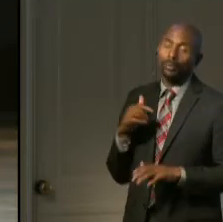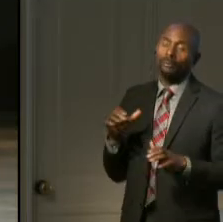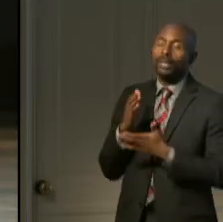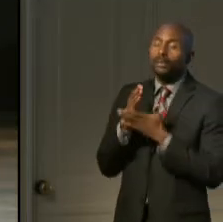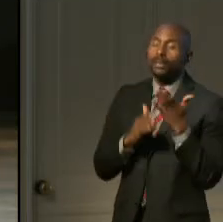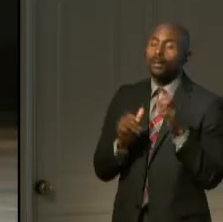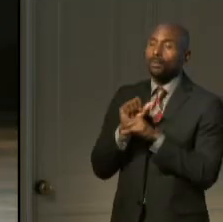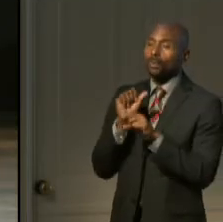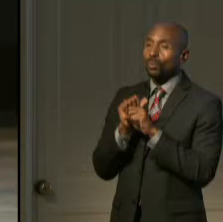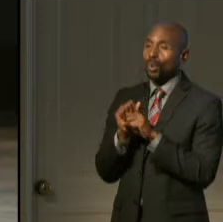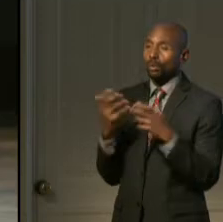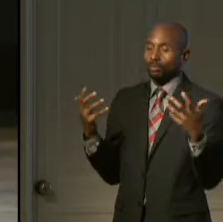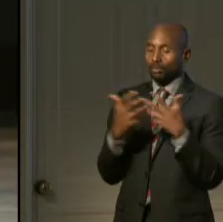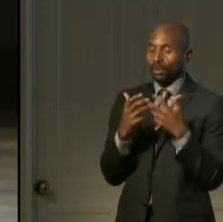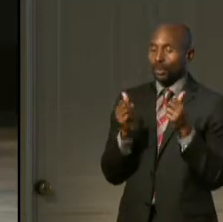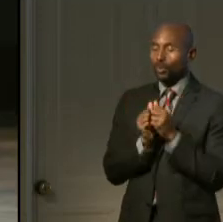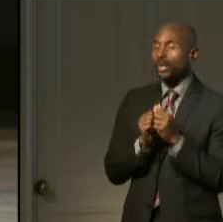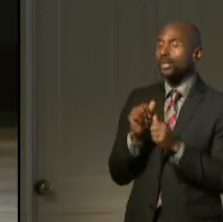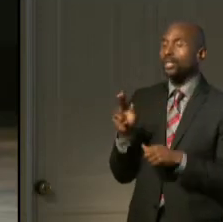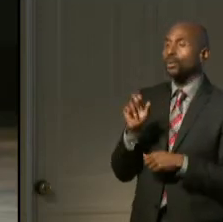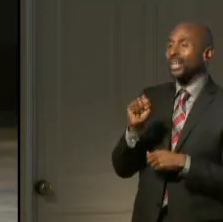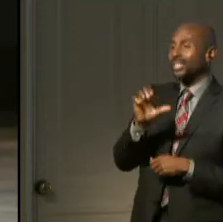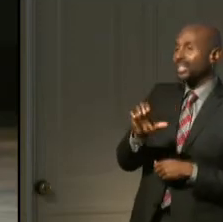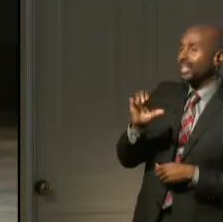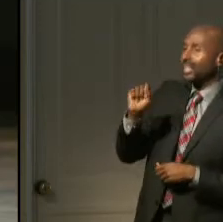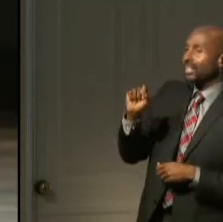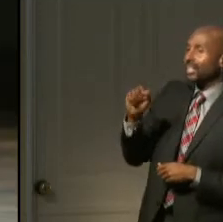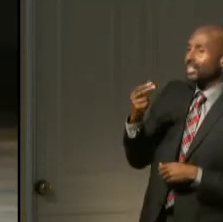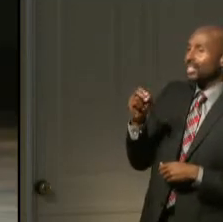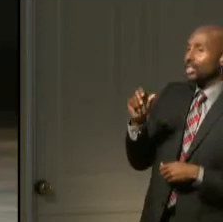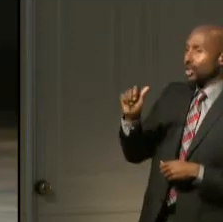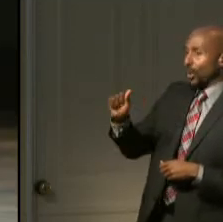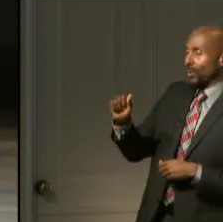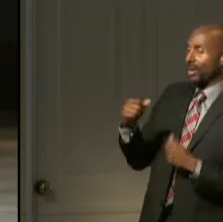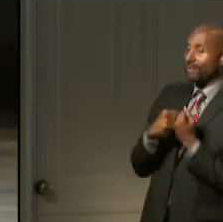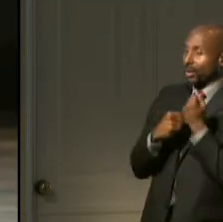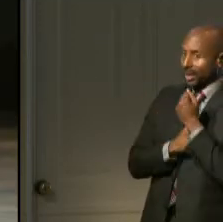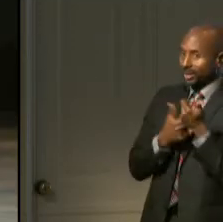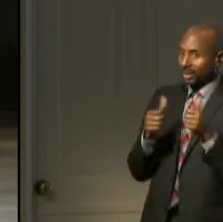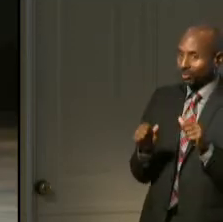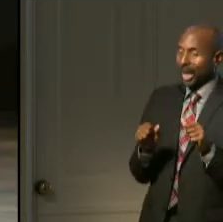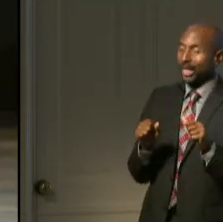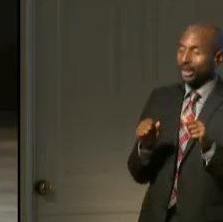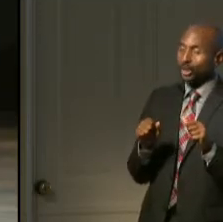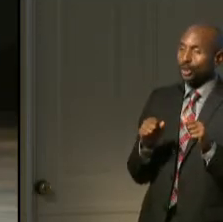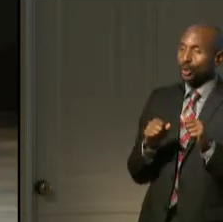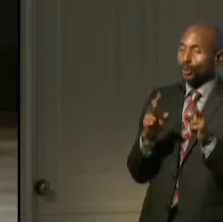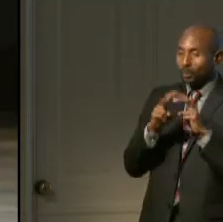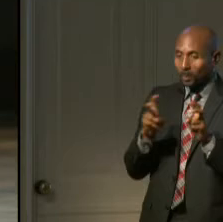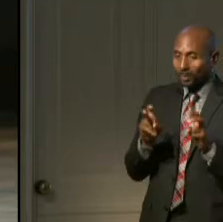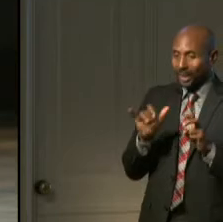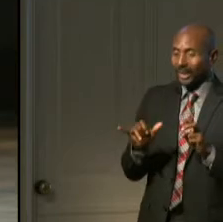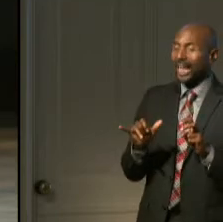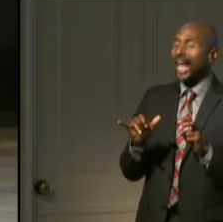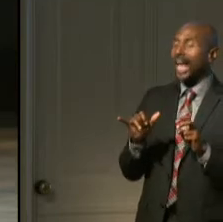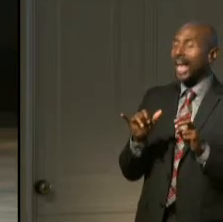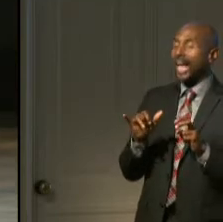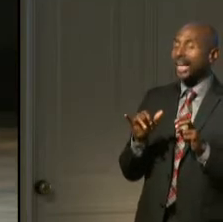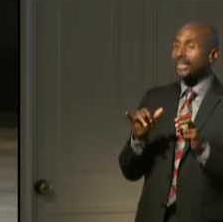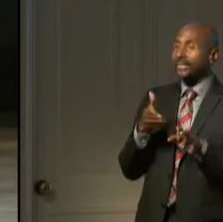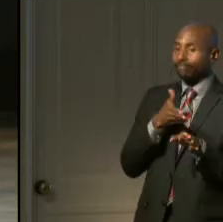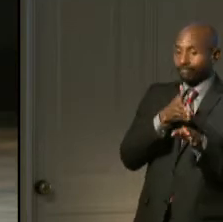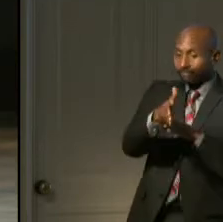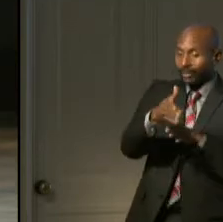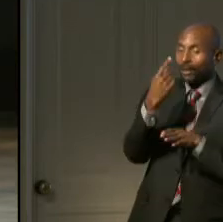in conjunction with USC's Shoah Foundation to try to explore that dimension of preservation and digitization as